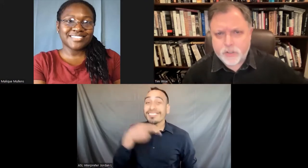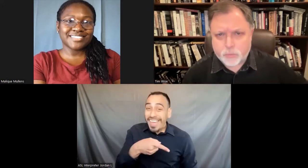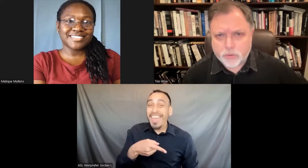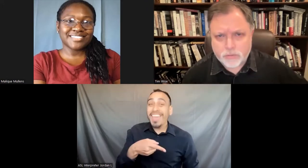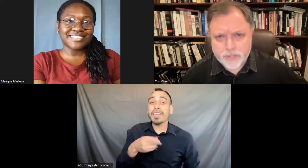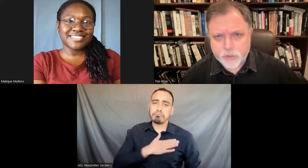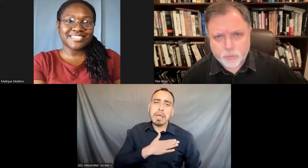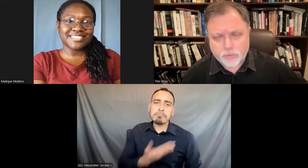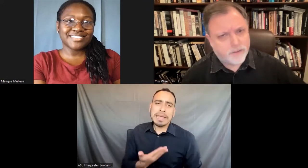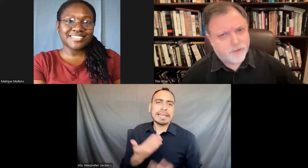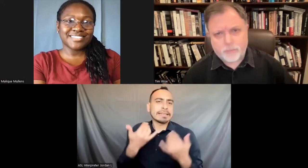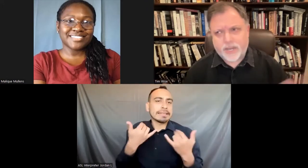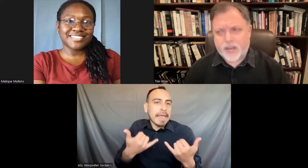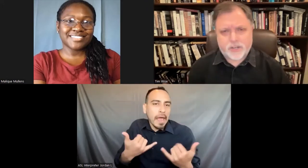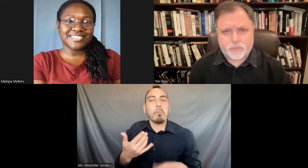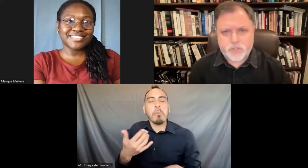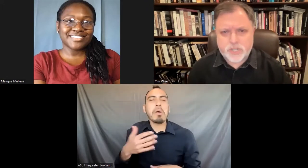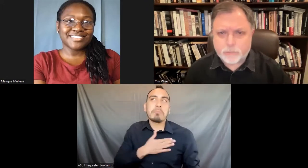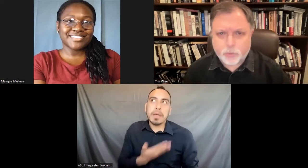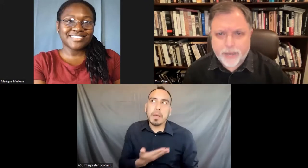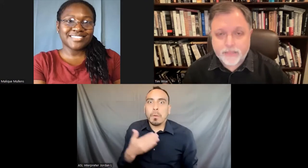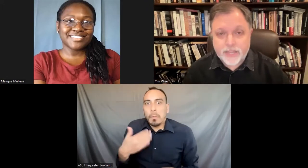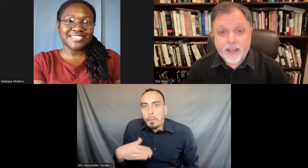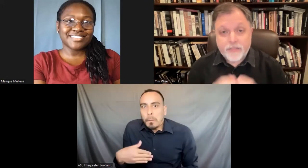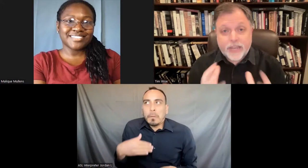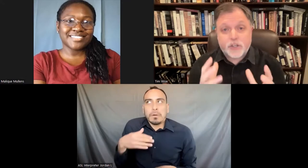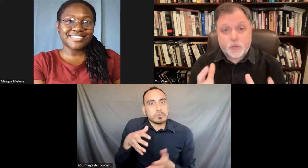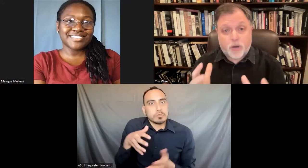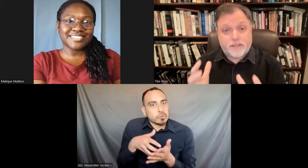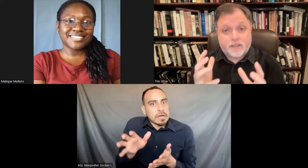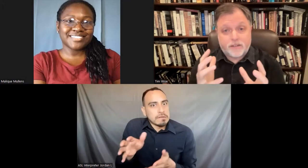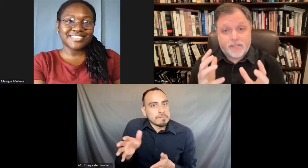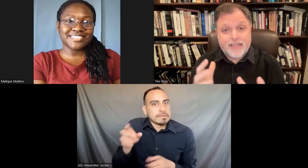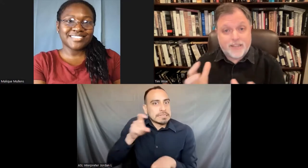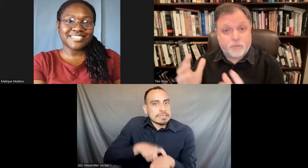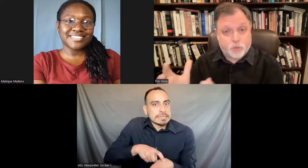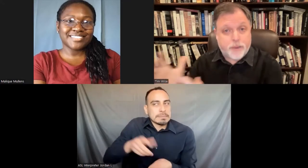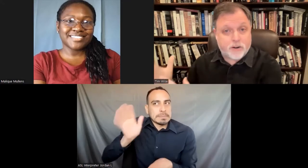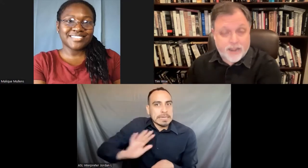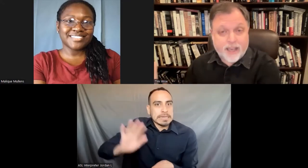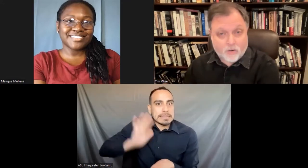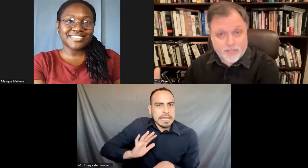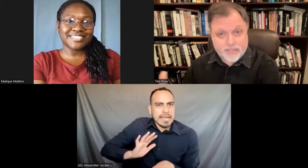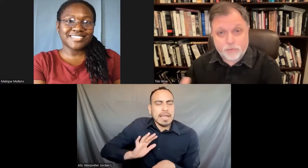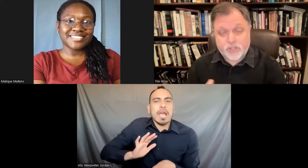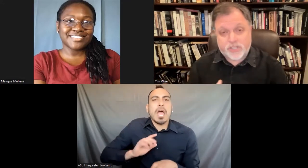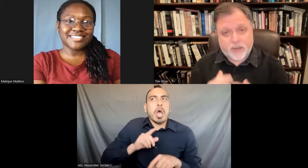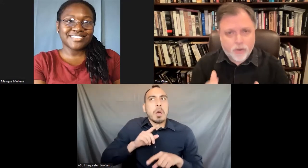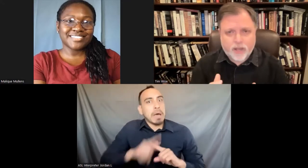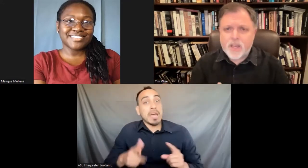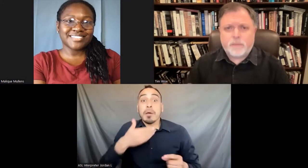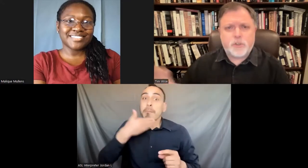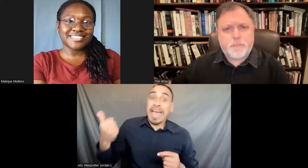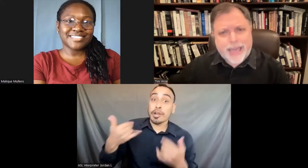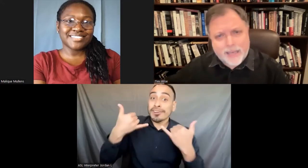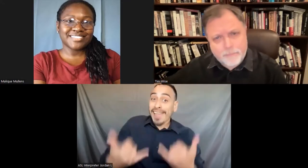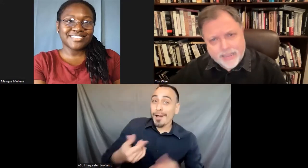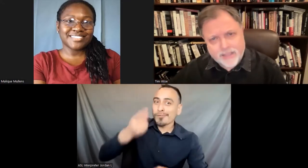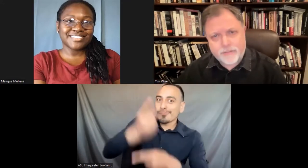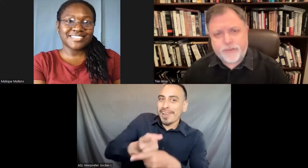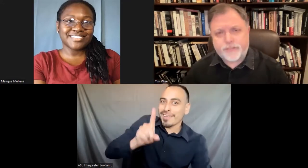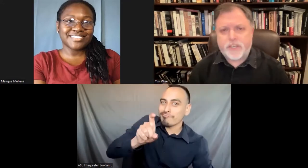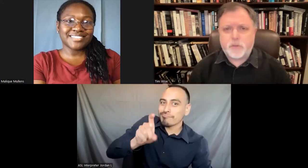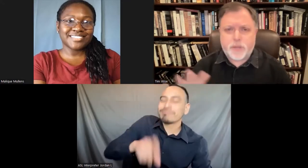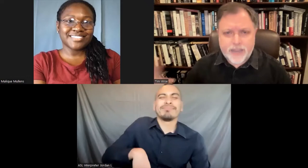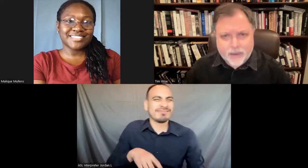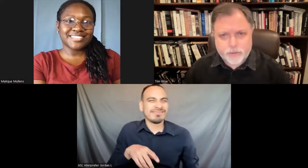day, things were rough. Oh my gosh, it was terrible back then. They just wanted to say that it was better now, right? They would just say, well, it was bad back